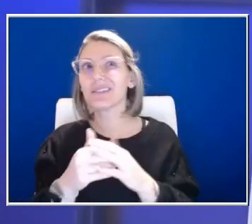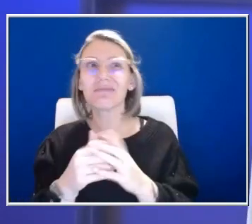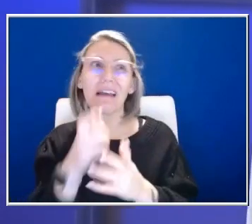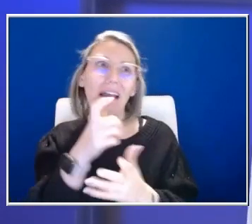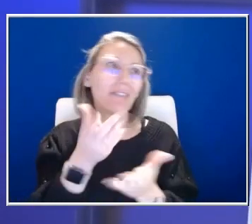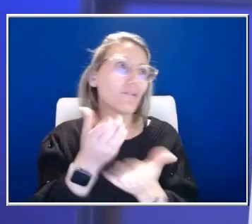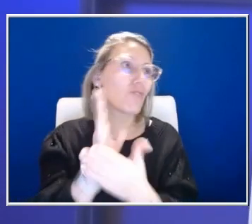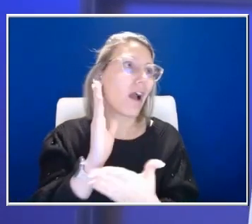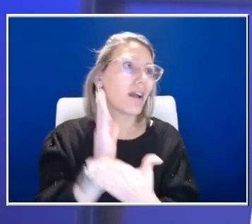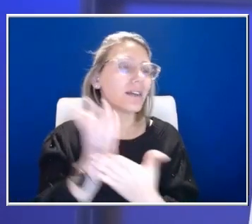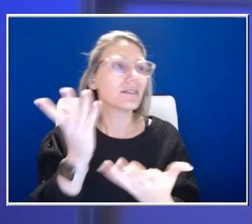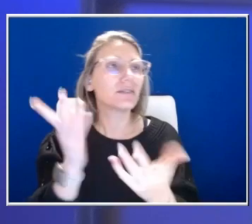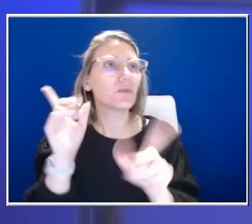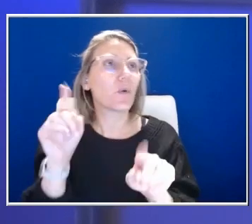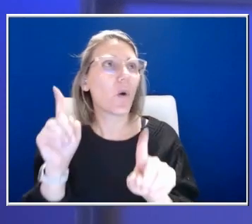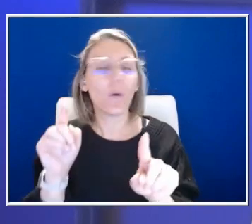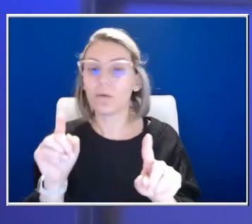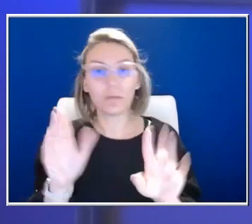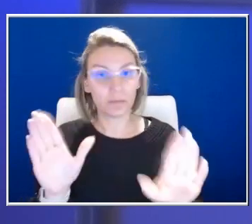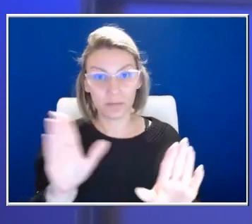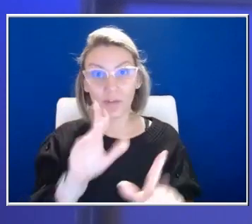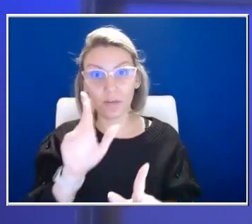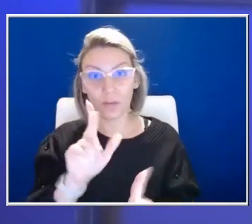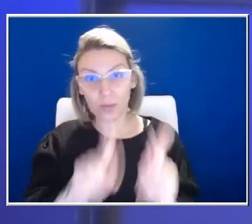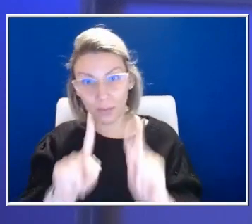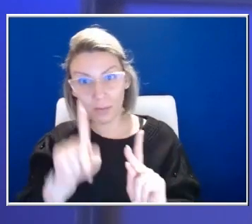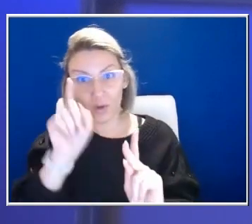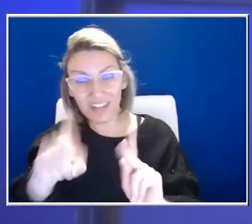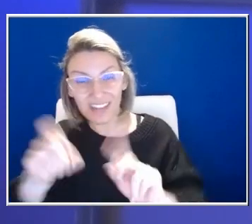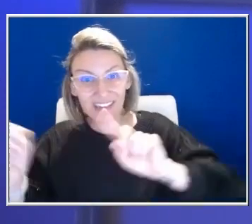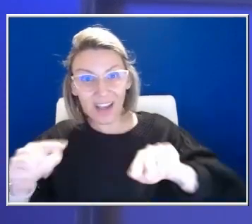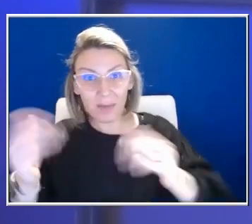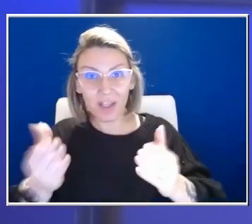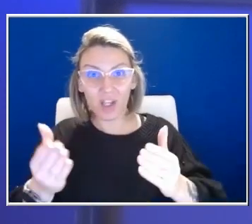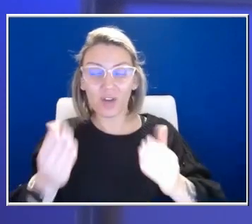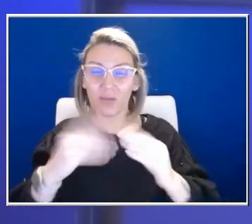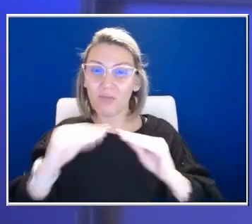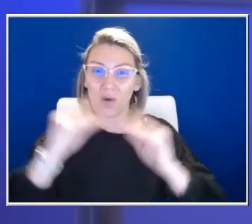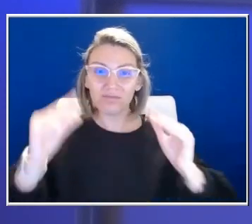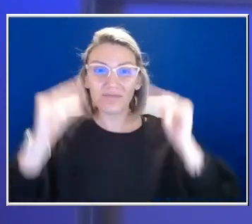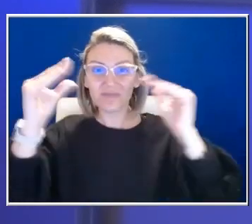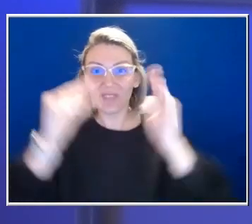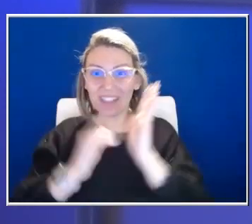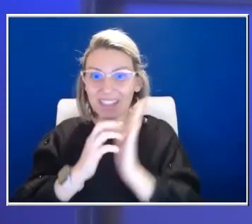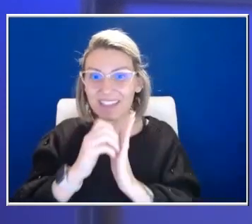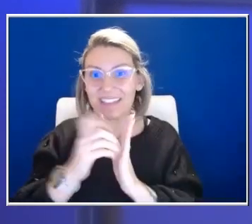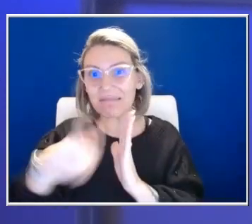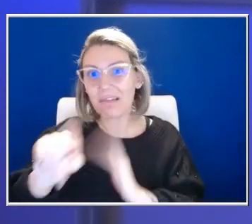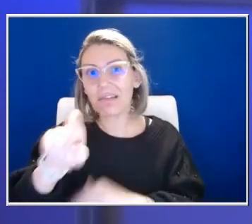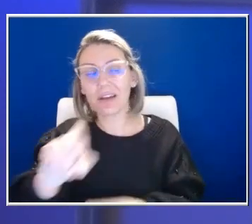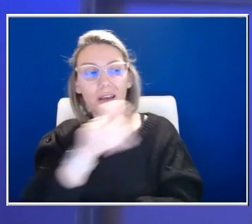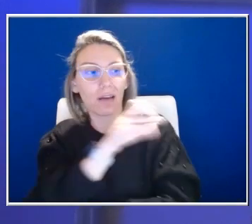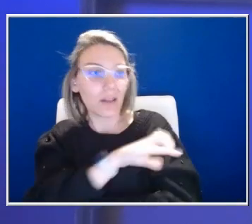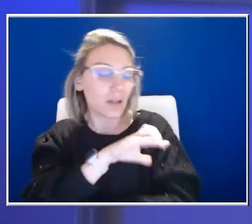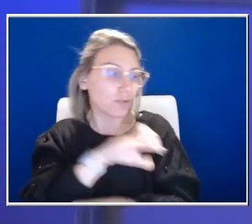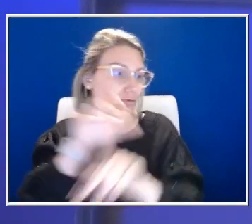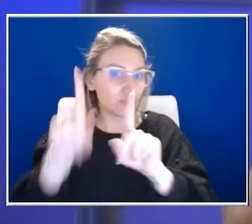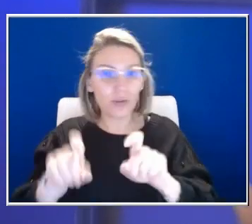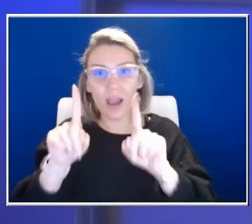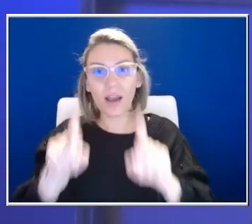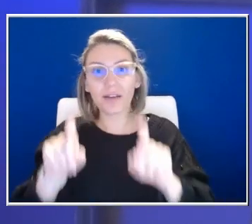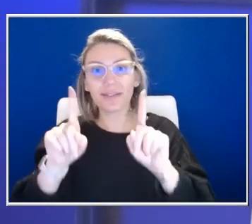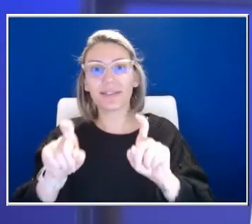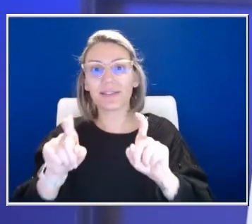be here are exactly the people that need to be here. They have the more advanced cancers. They need the clinical trials. They need the higher levels